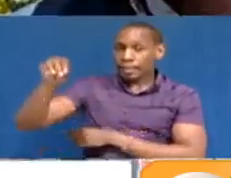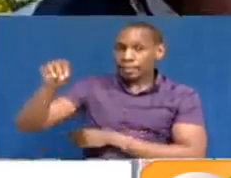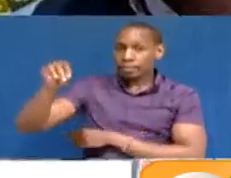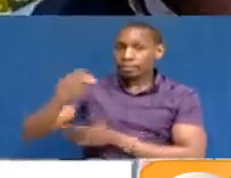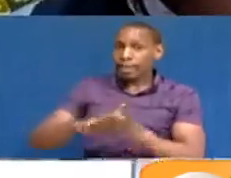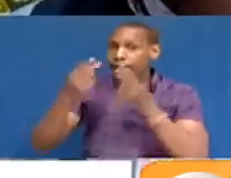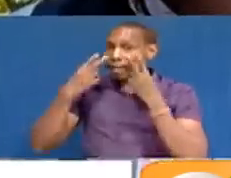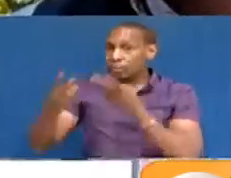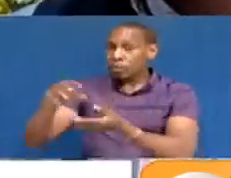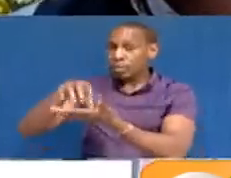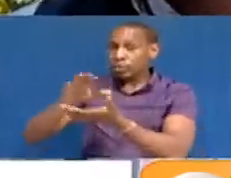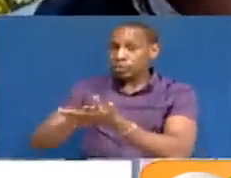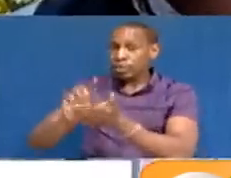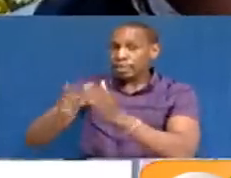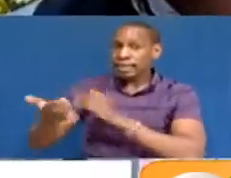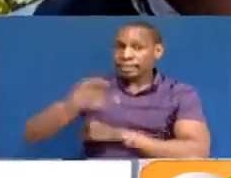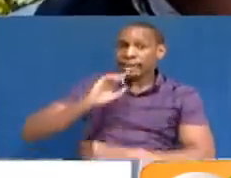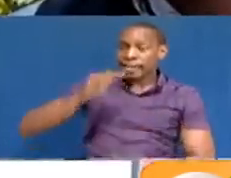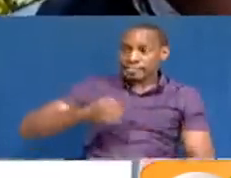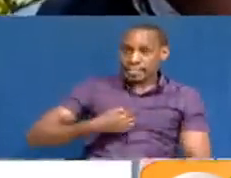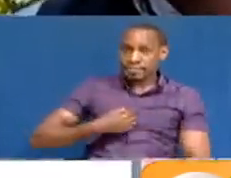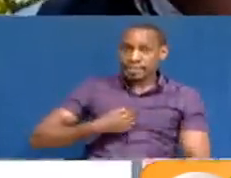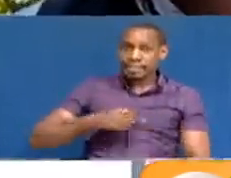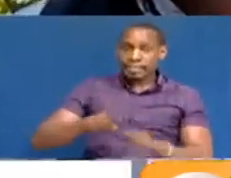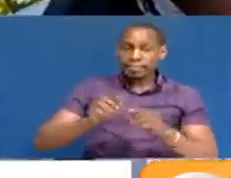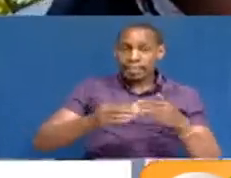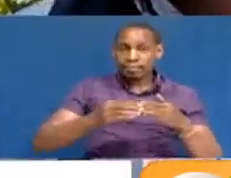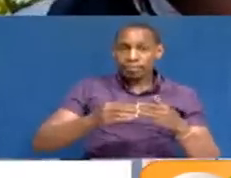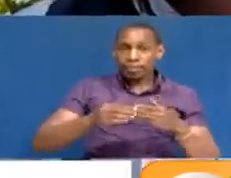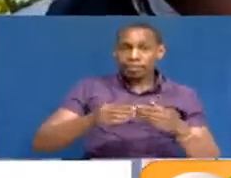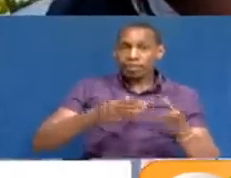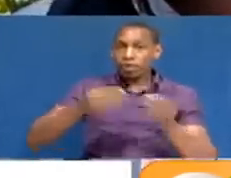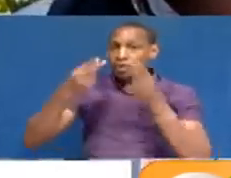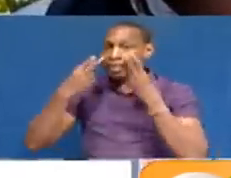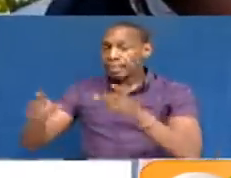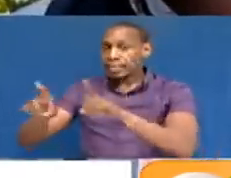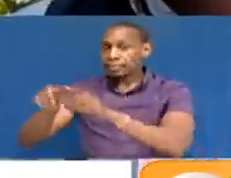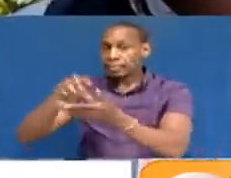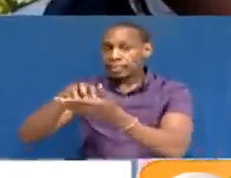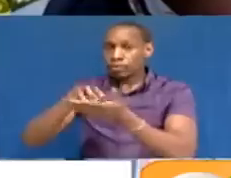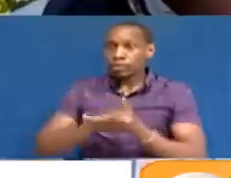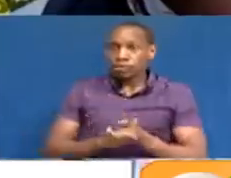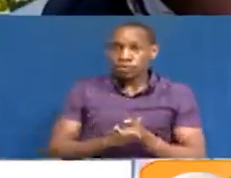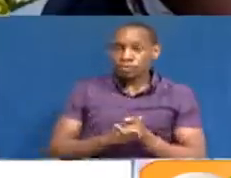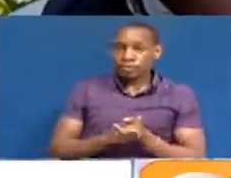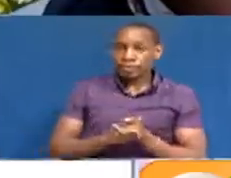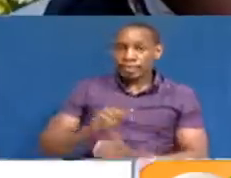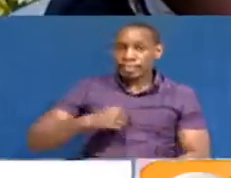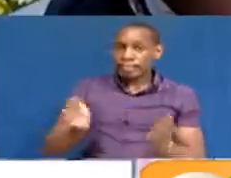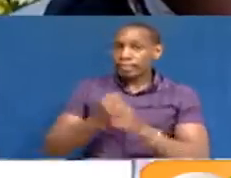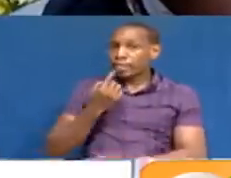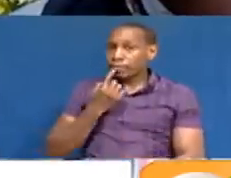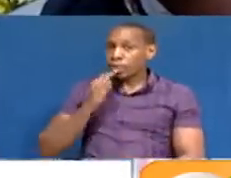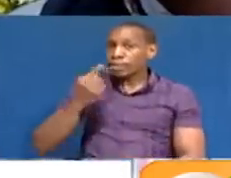He saw what he saw. Then he came. He told me to come and see it myself. I asked him, what is it? He said, I can't tell